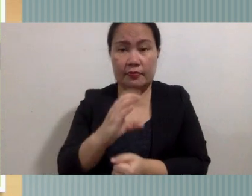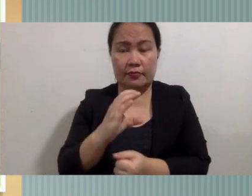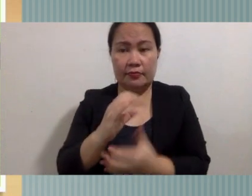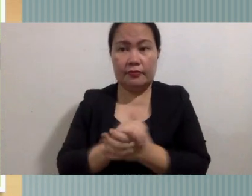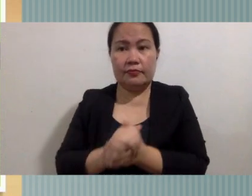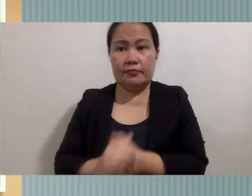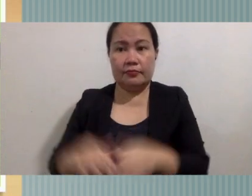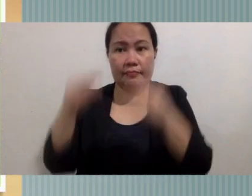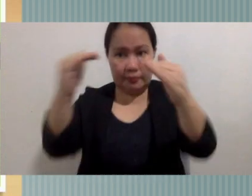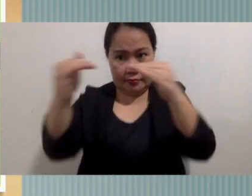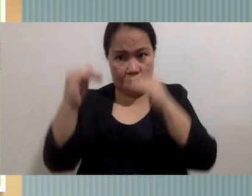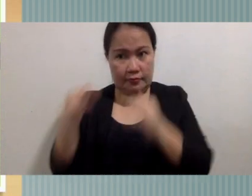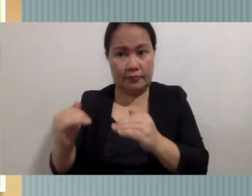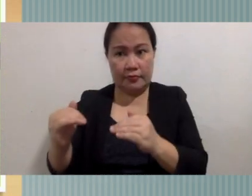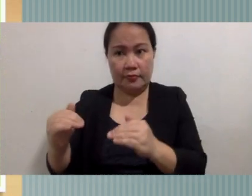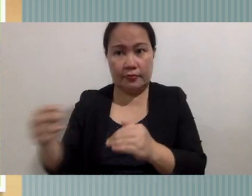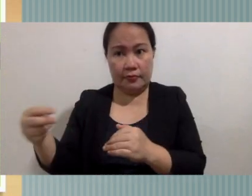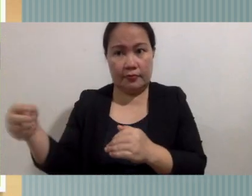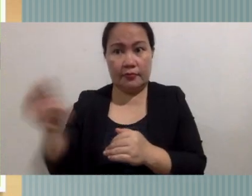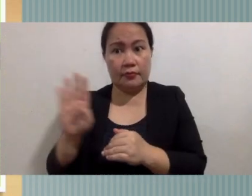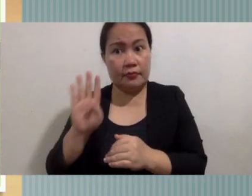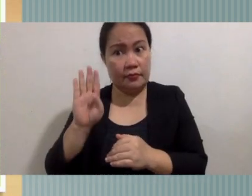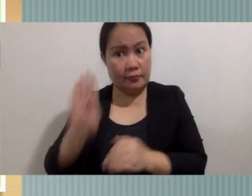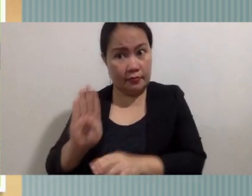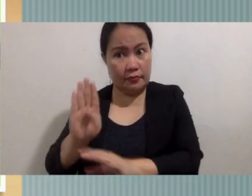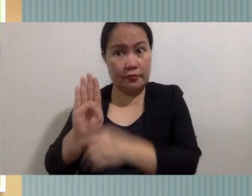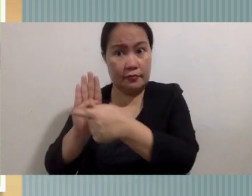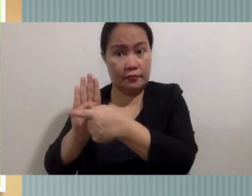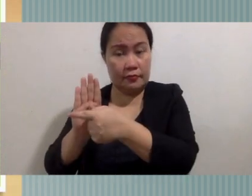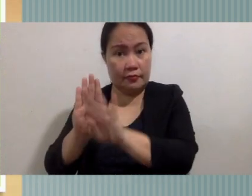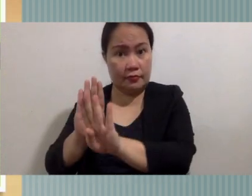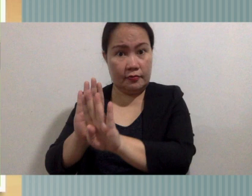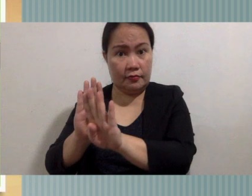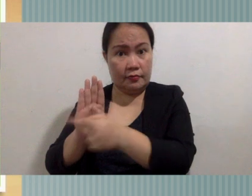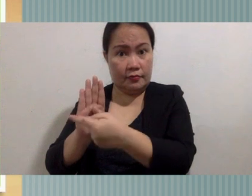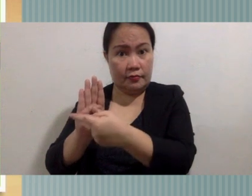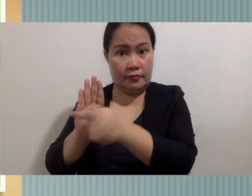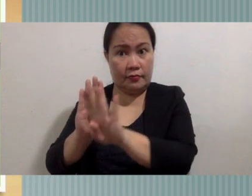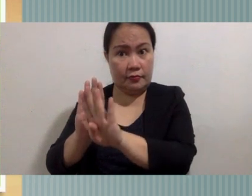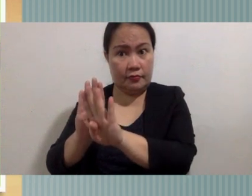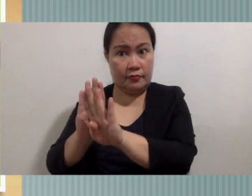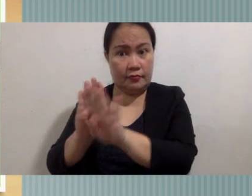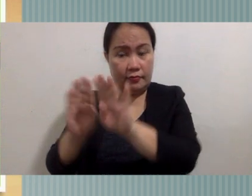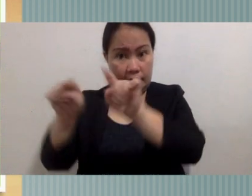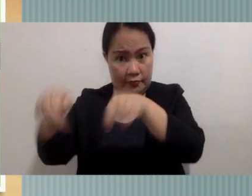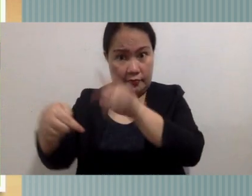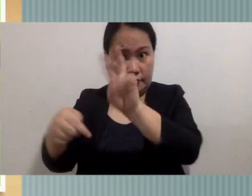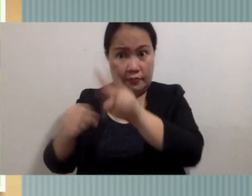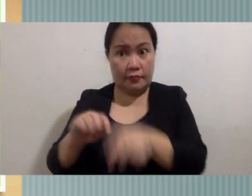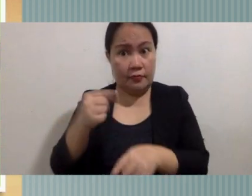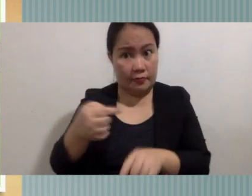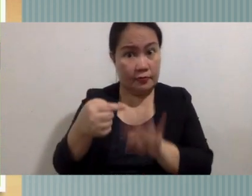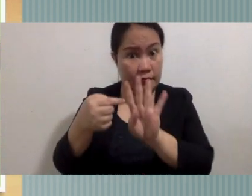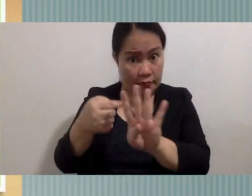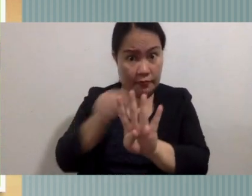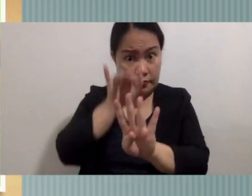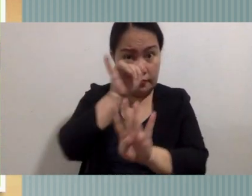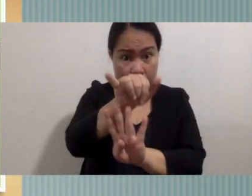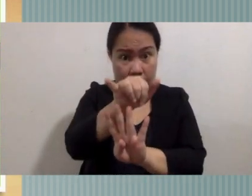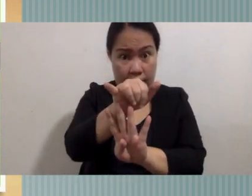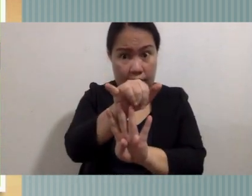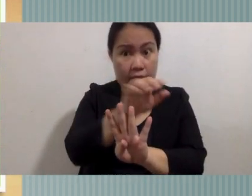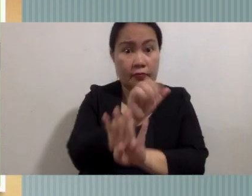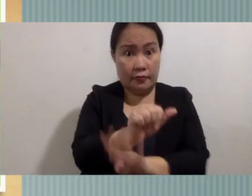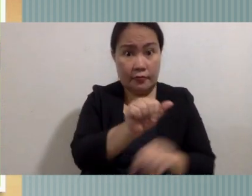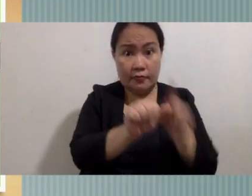squared minus 4ac. So we will have our b is negative 4, so we will square it. And then